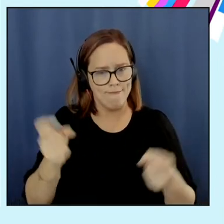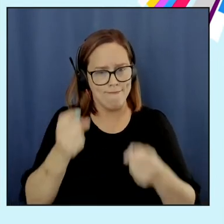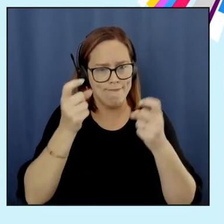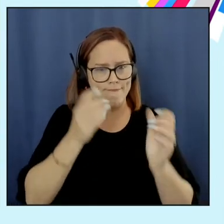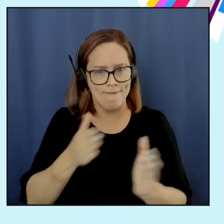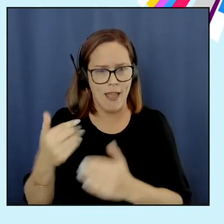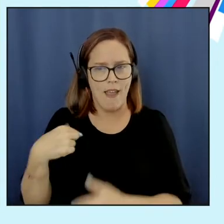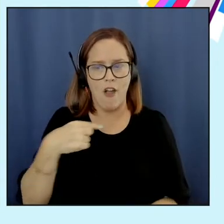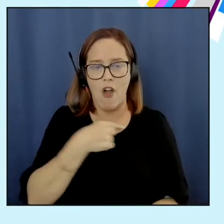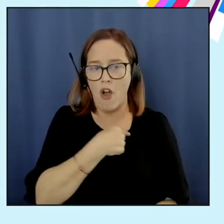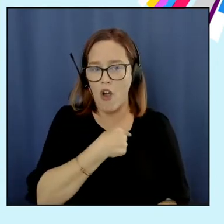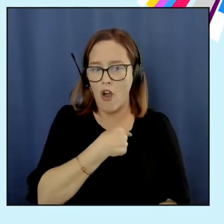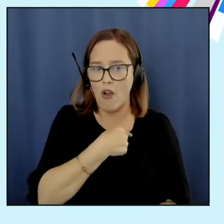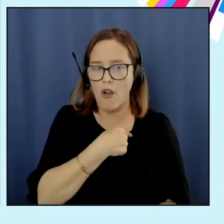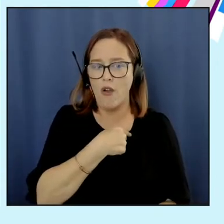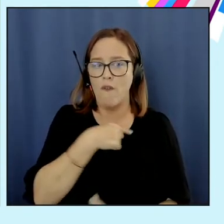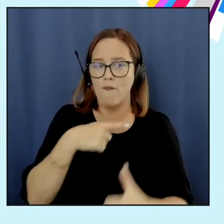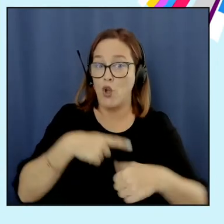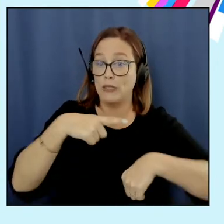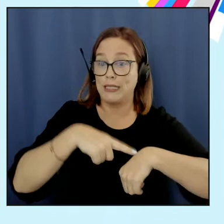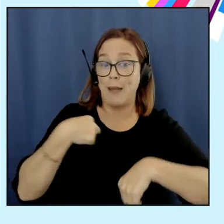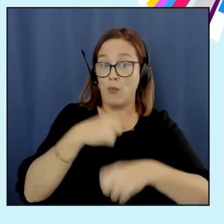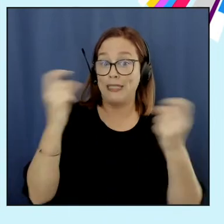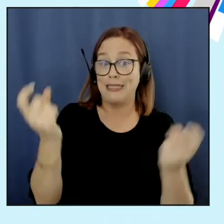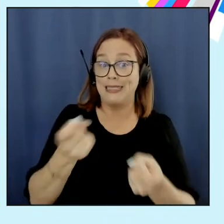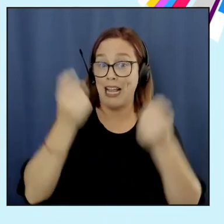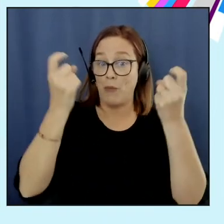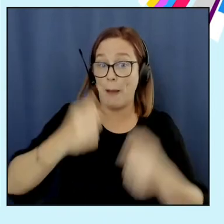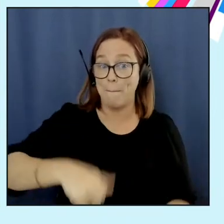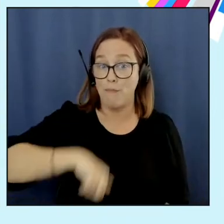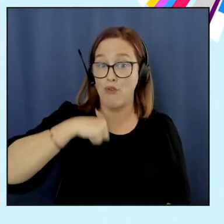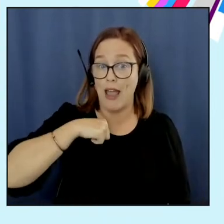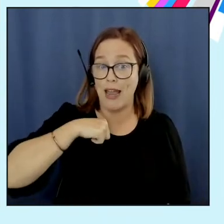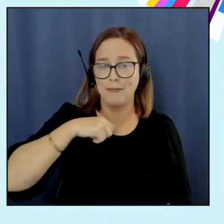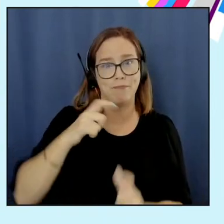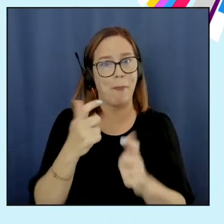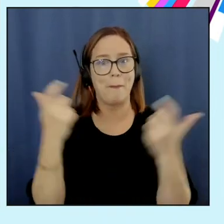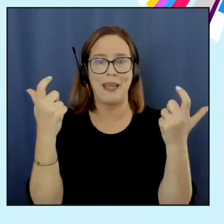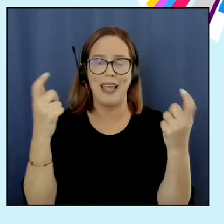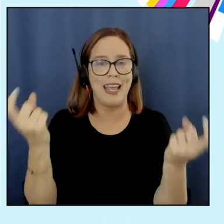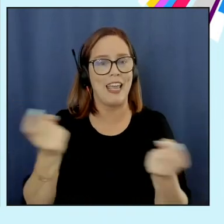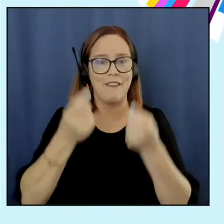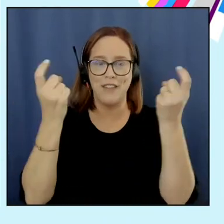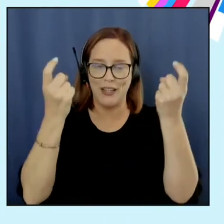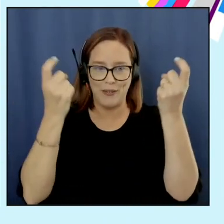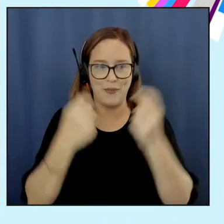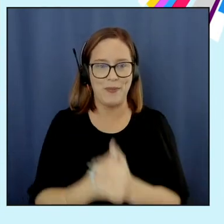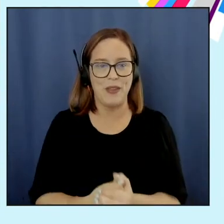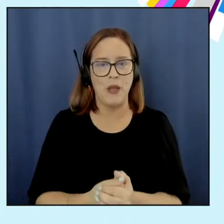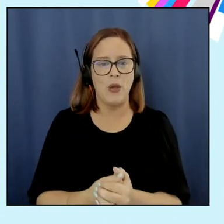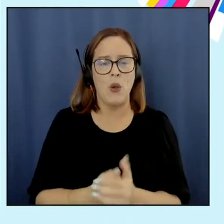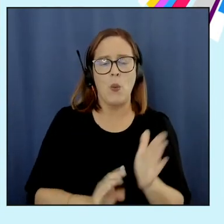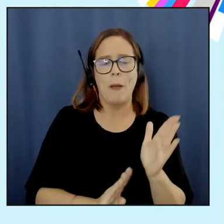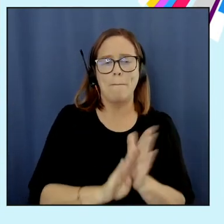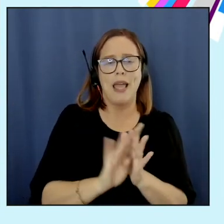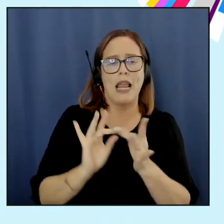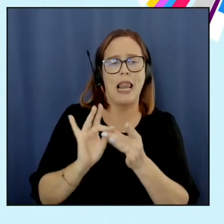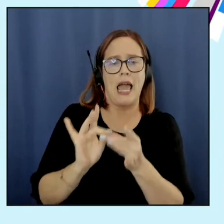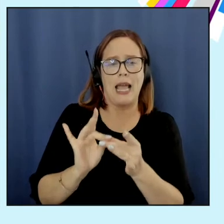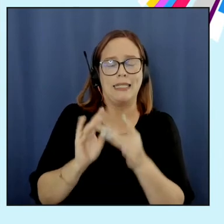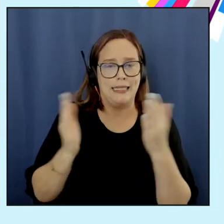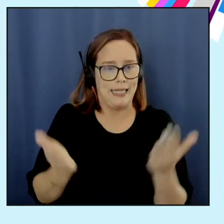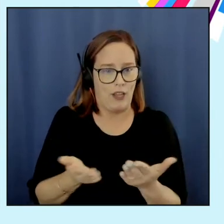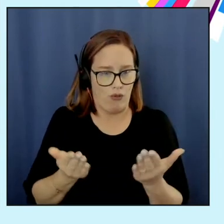and for the first time, we celebrated Pride as a big event. We built an alliance with Casa Refugio, that is an